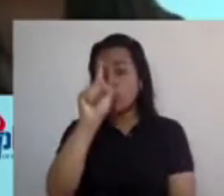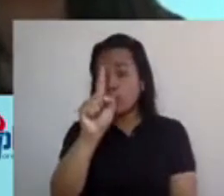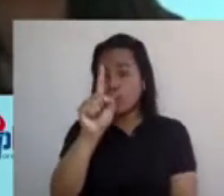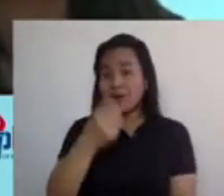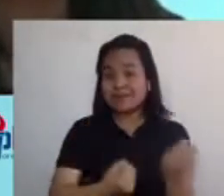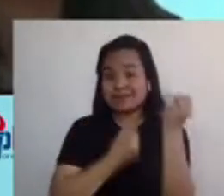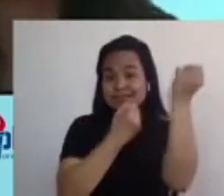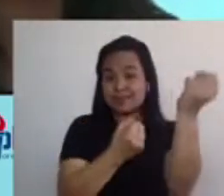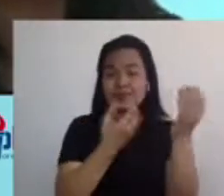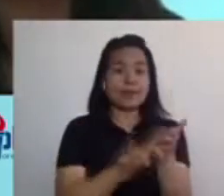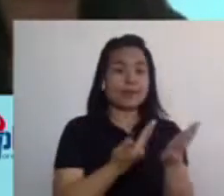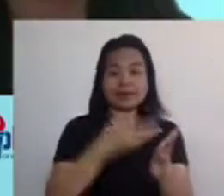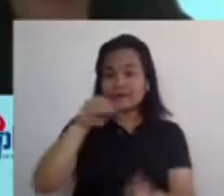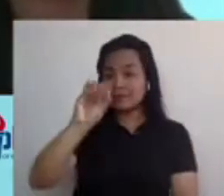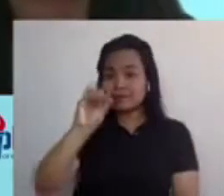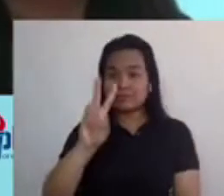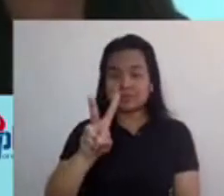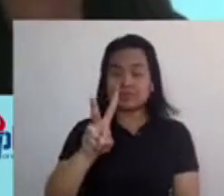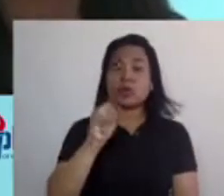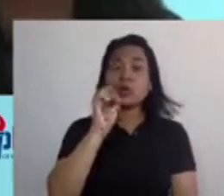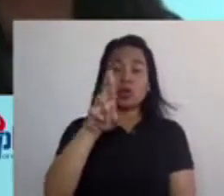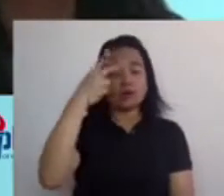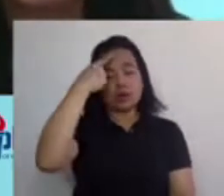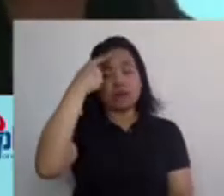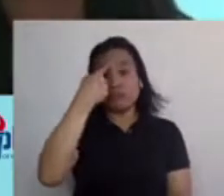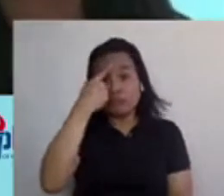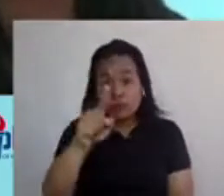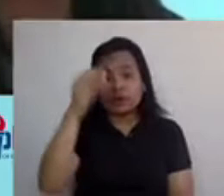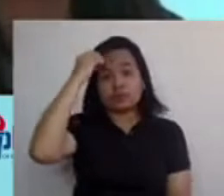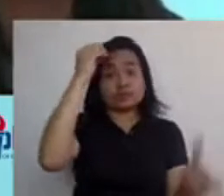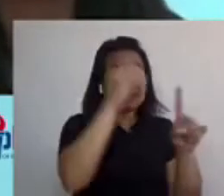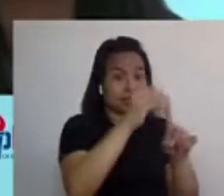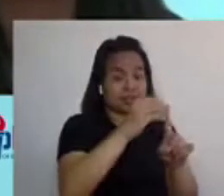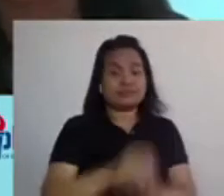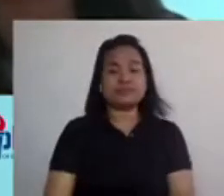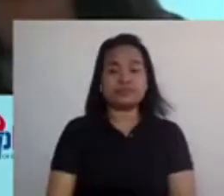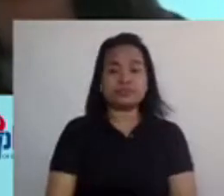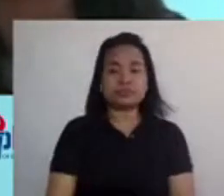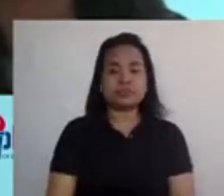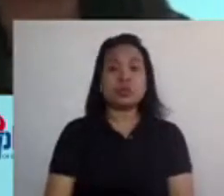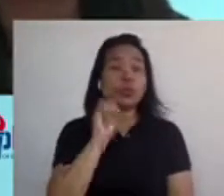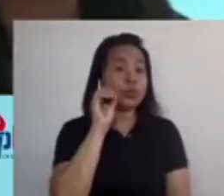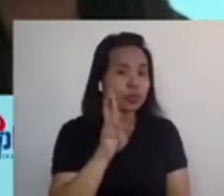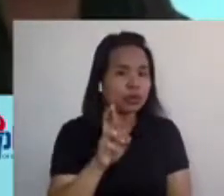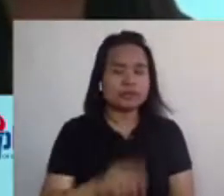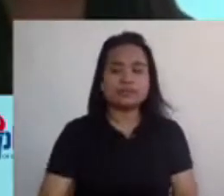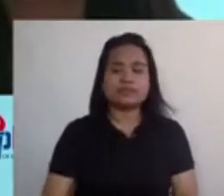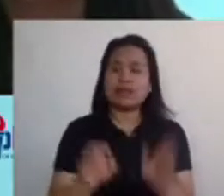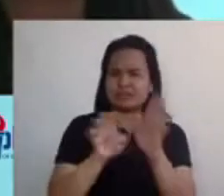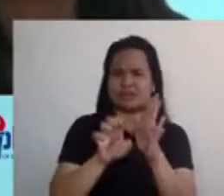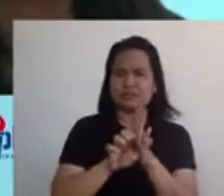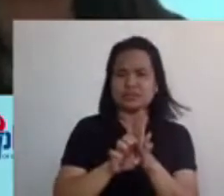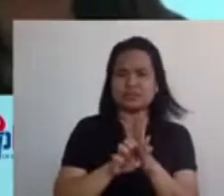MOV for objective number 15. Unless otherwise specified. For example, if you are submitting MOV2,